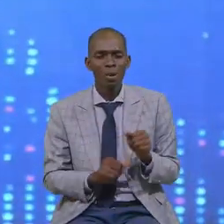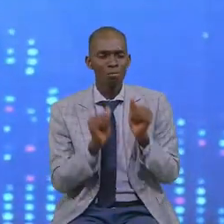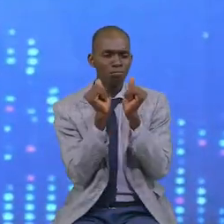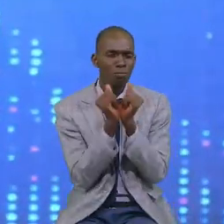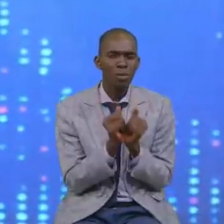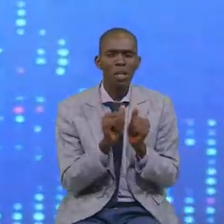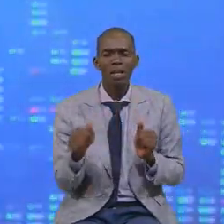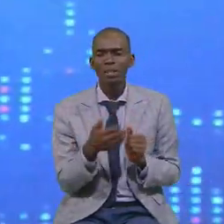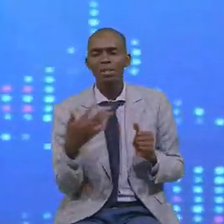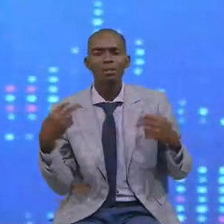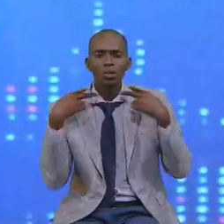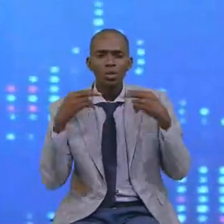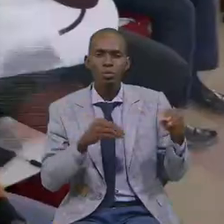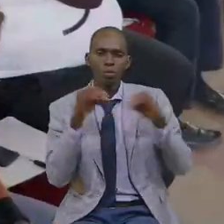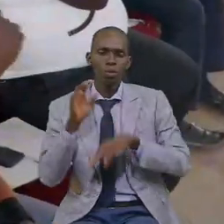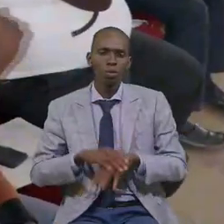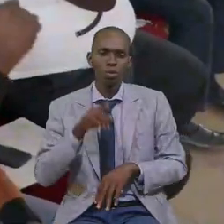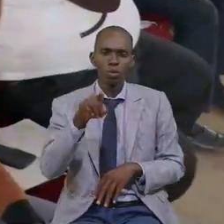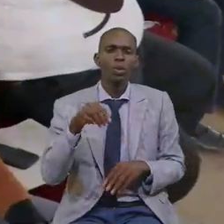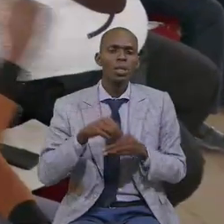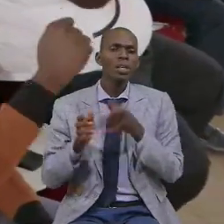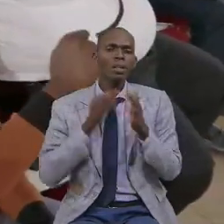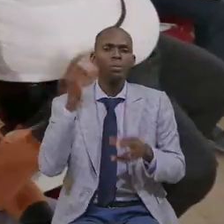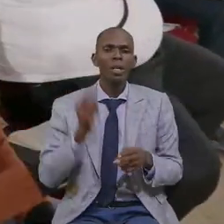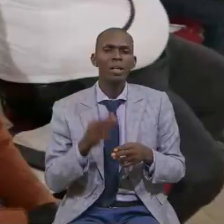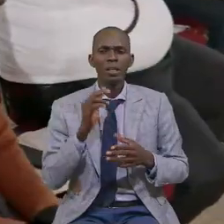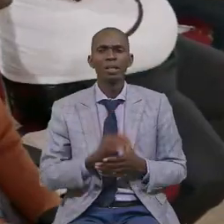on you in Jesus' name.